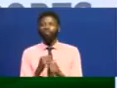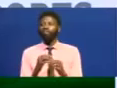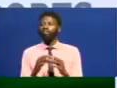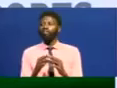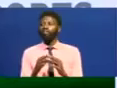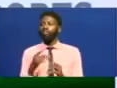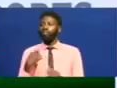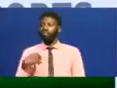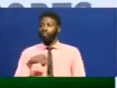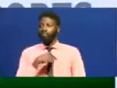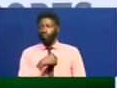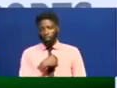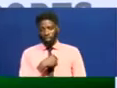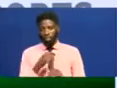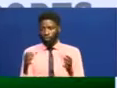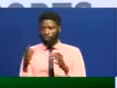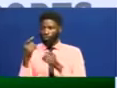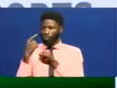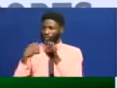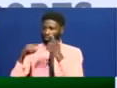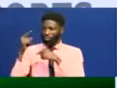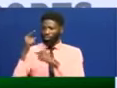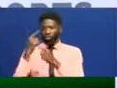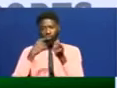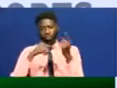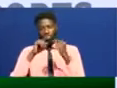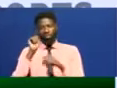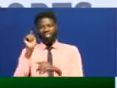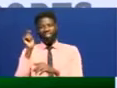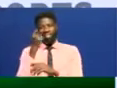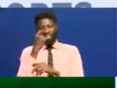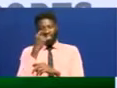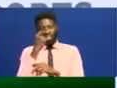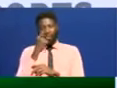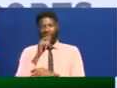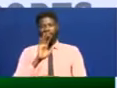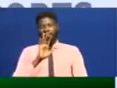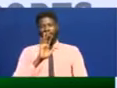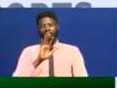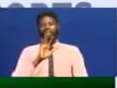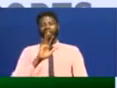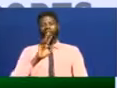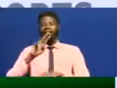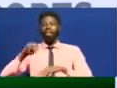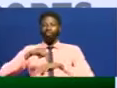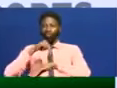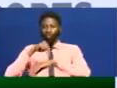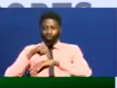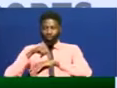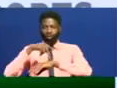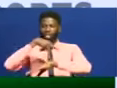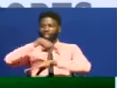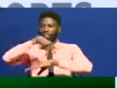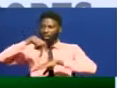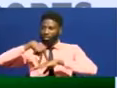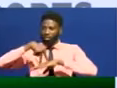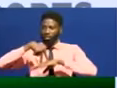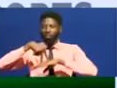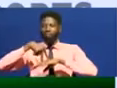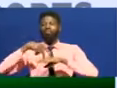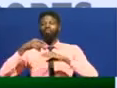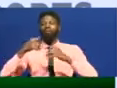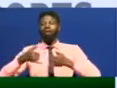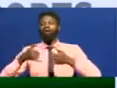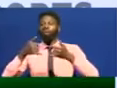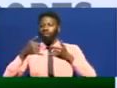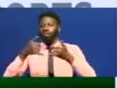we gathered winners of the Kenya Theatre Awards, the Kenya National Theatre Awards, for breakfast,